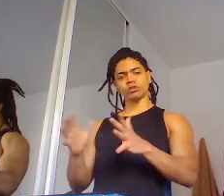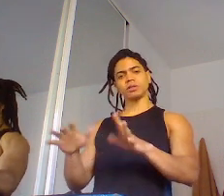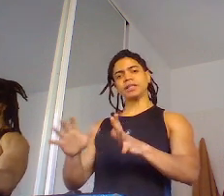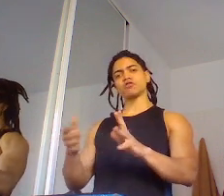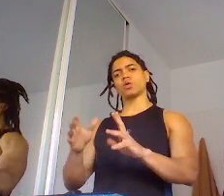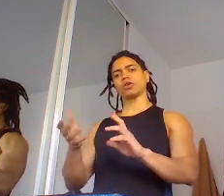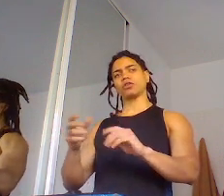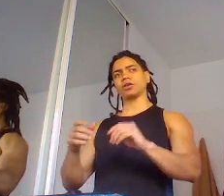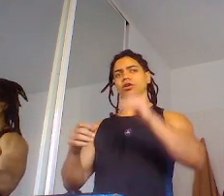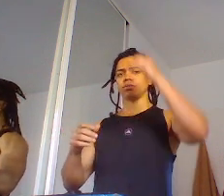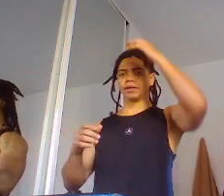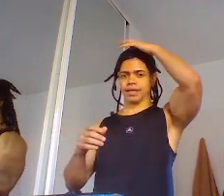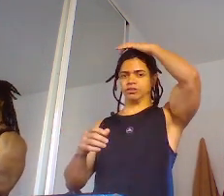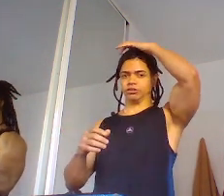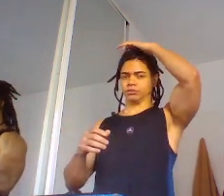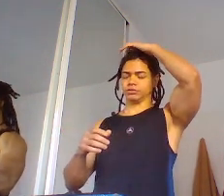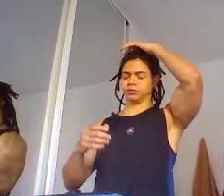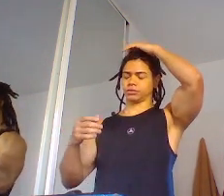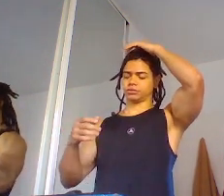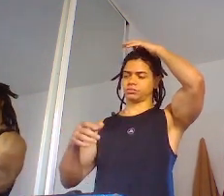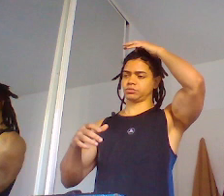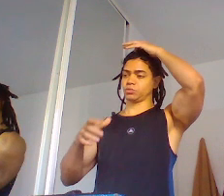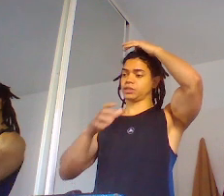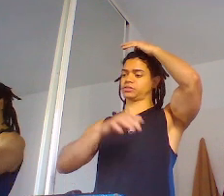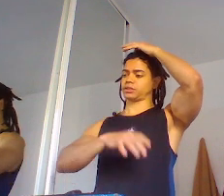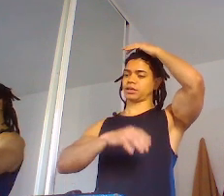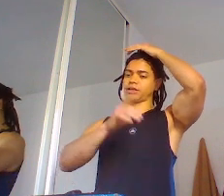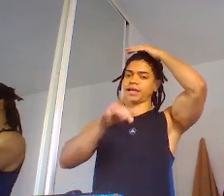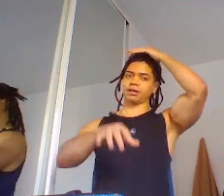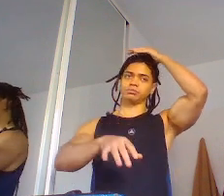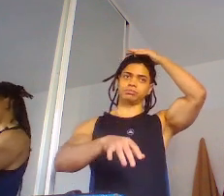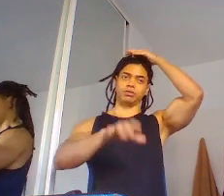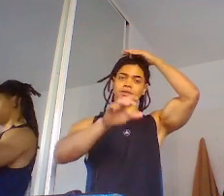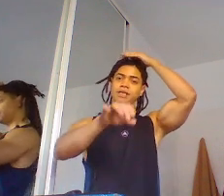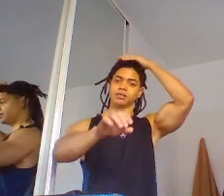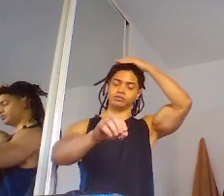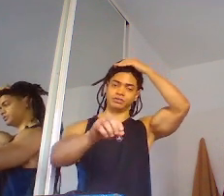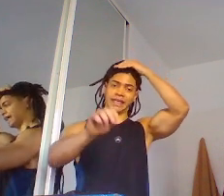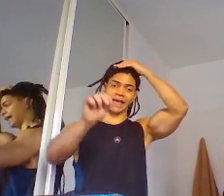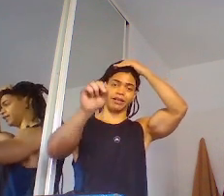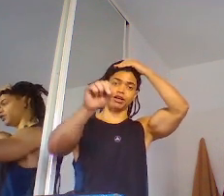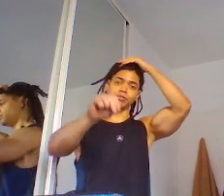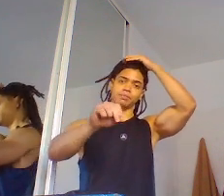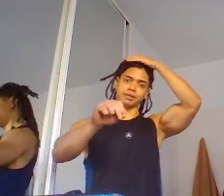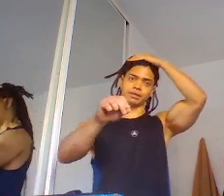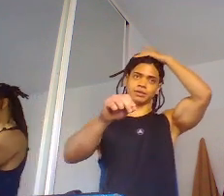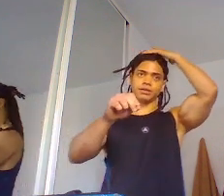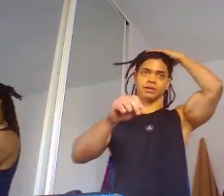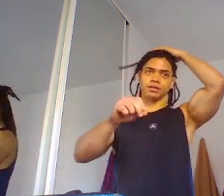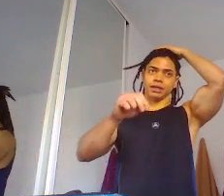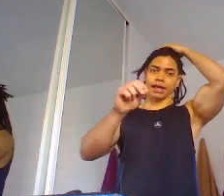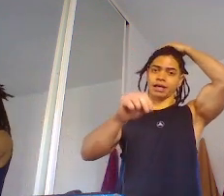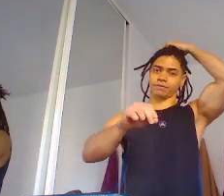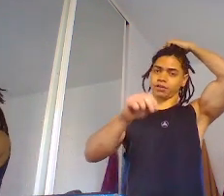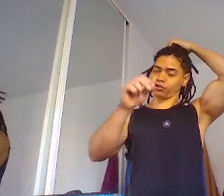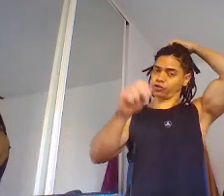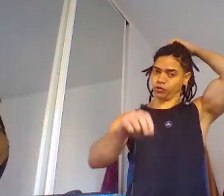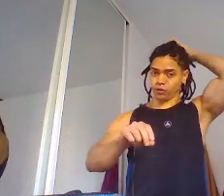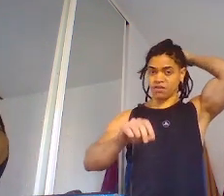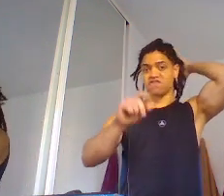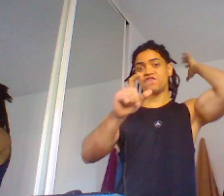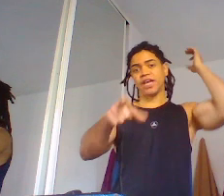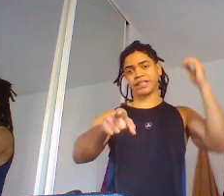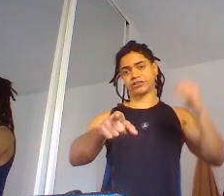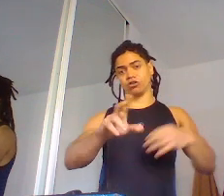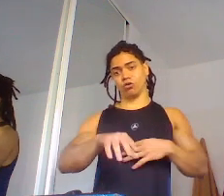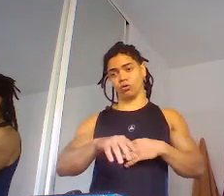And ultimately, the warranty obligations, which are now obligations that a company have